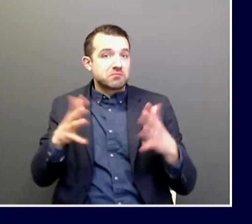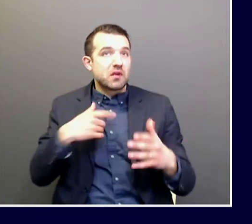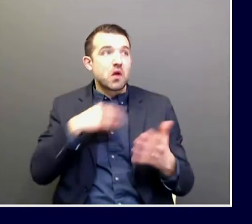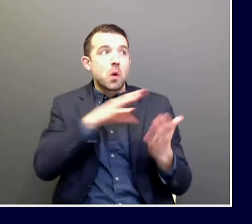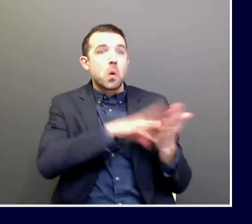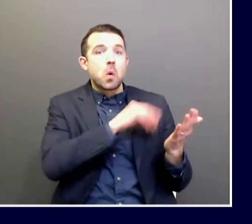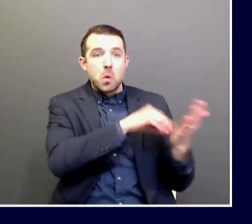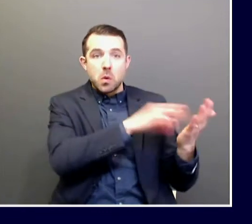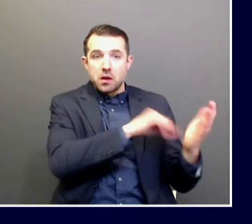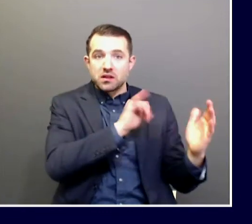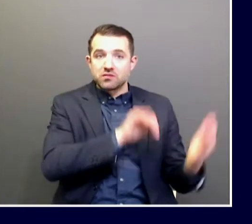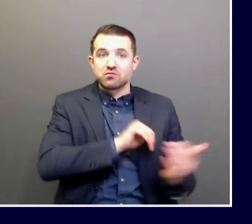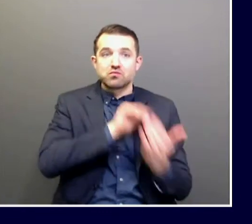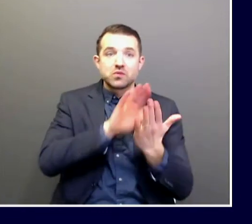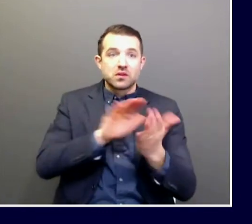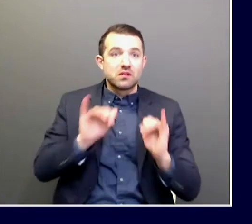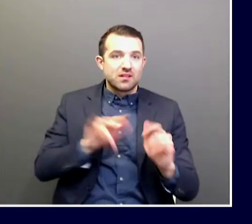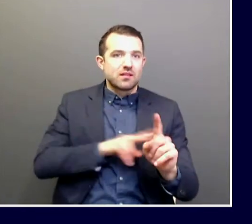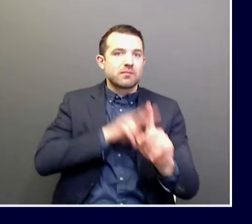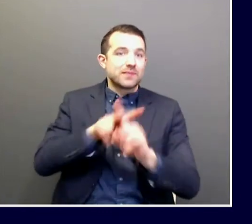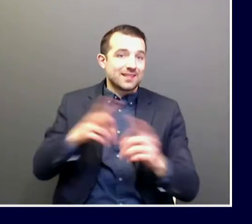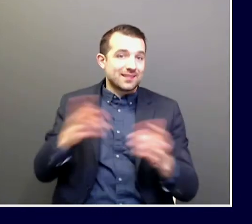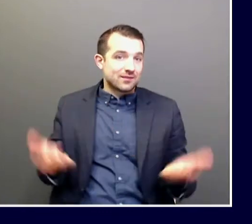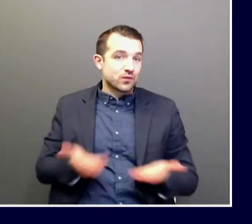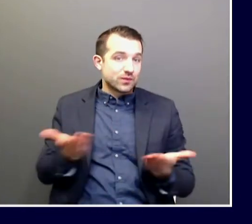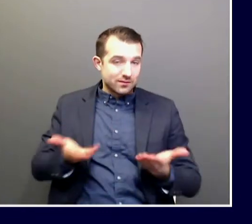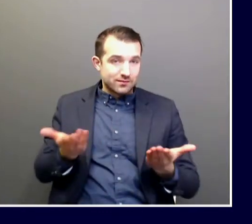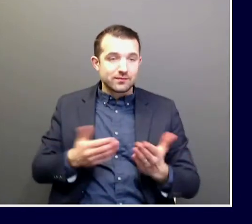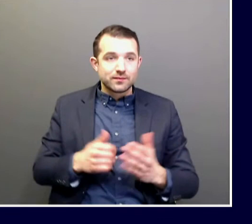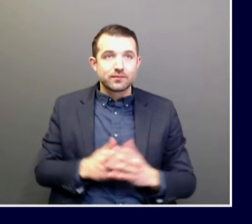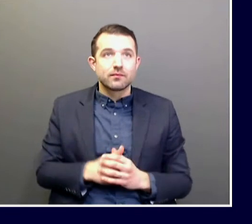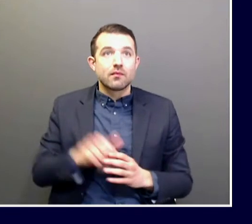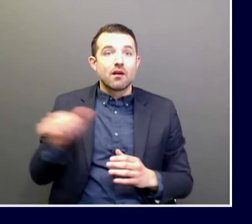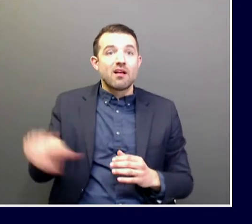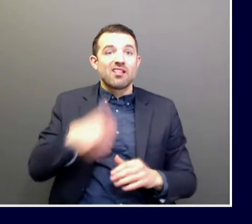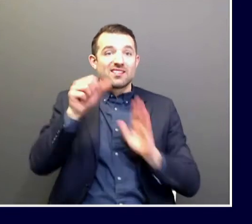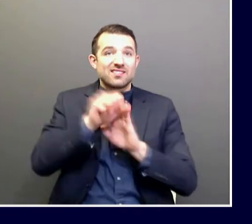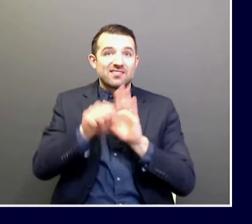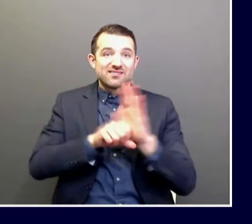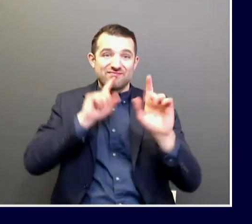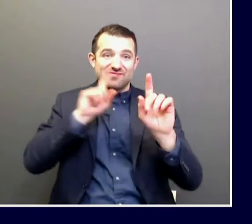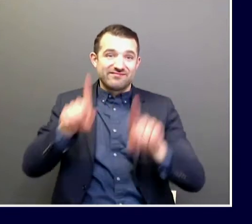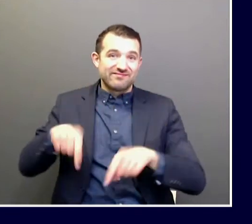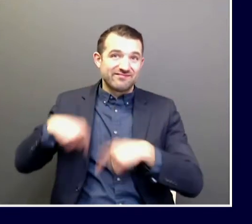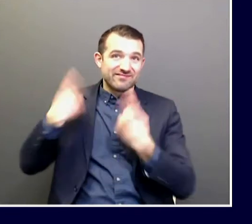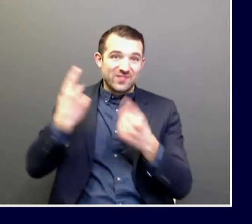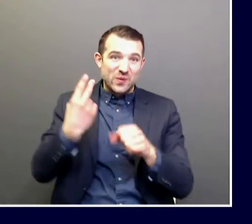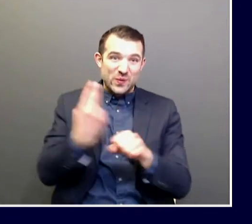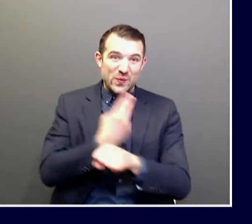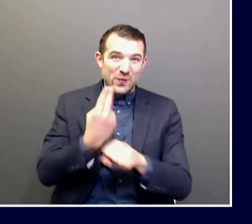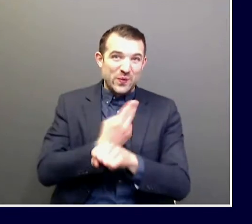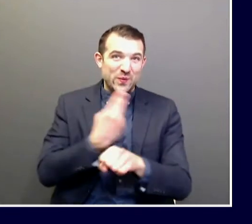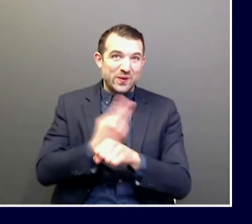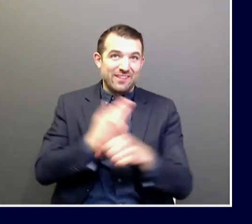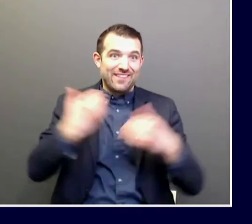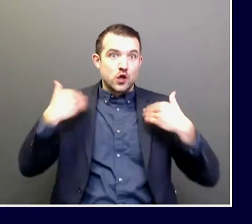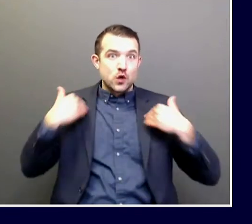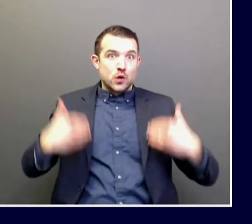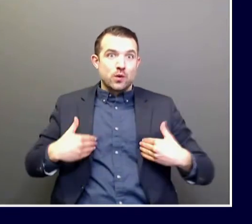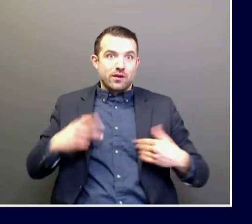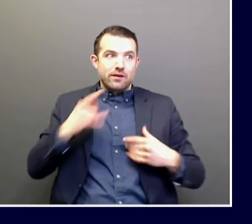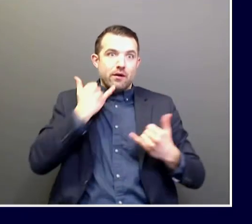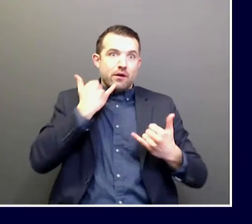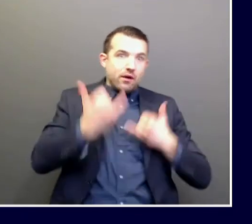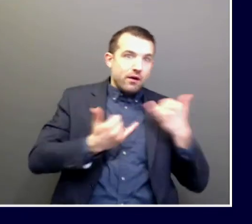Omicron, where we're doing what other states have started to do, or have already done, which is move away from the human-based